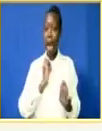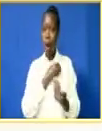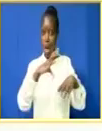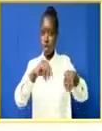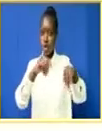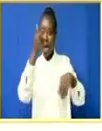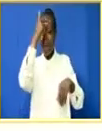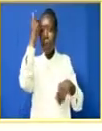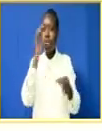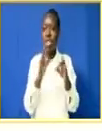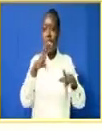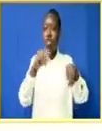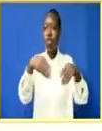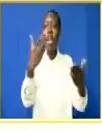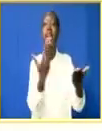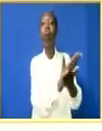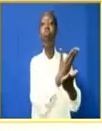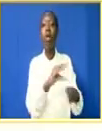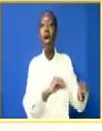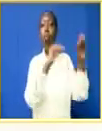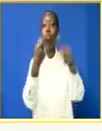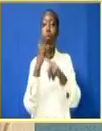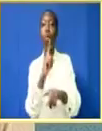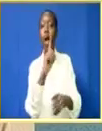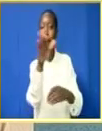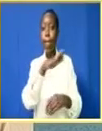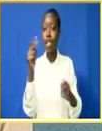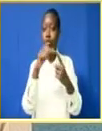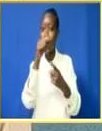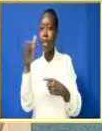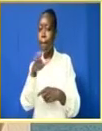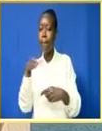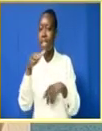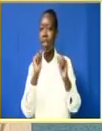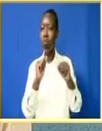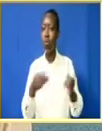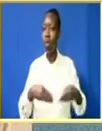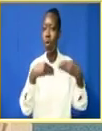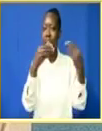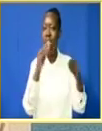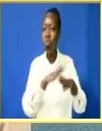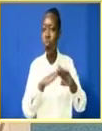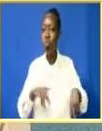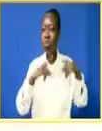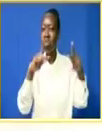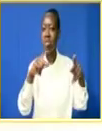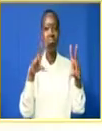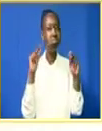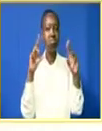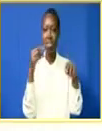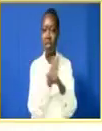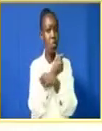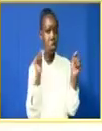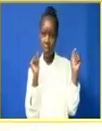Because if it is carried away from that place to another place, are they going to give us good yields? No, they will not. No, imagine. The soil will